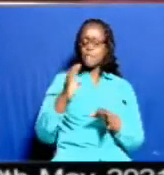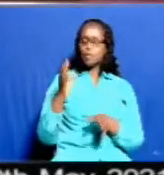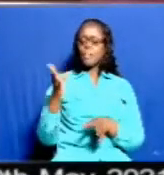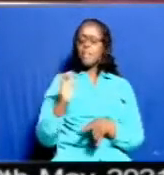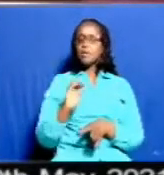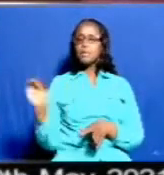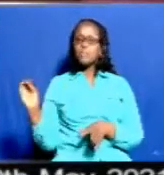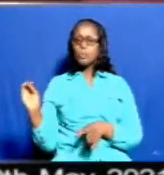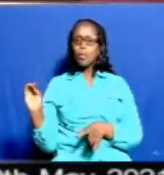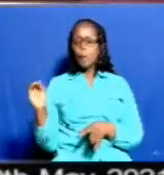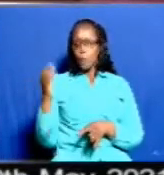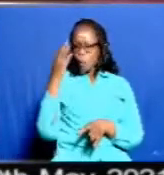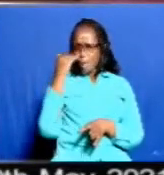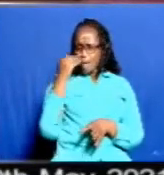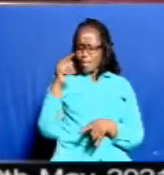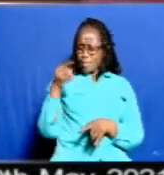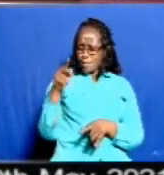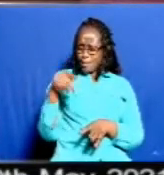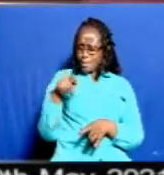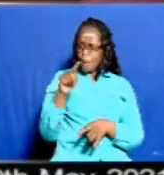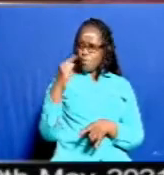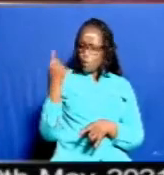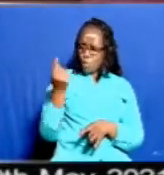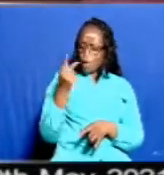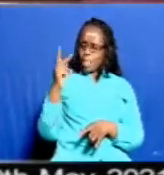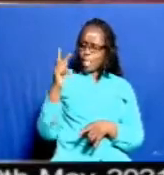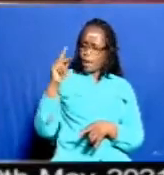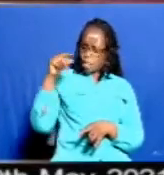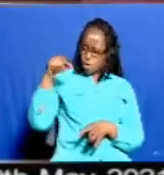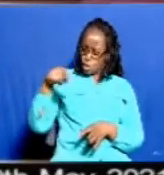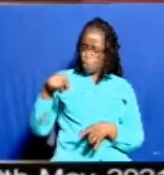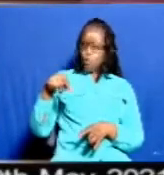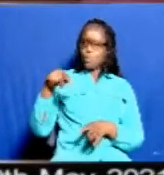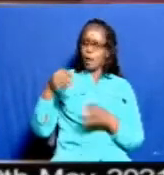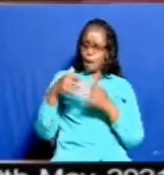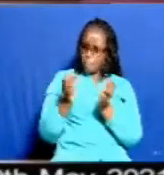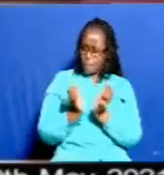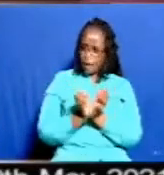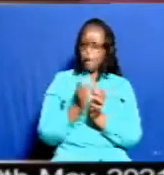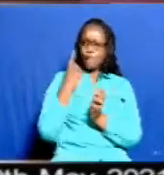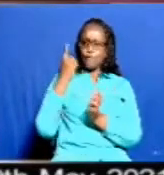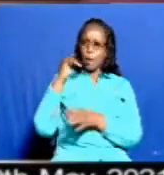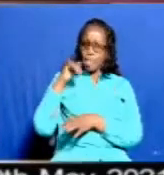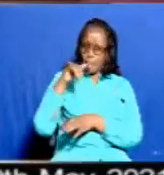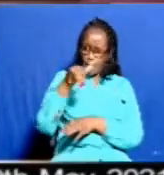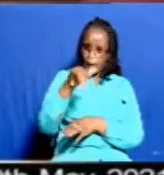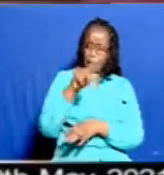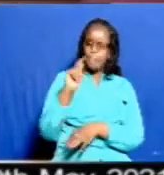monopoly, it's applying what you call a monopoly method. It's always full.